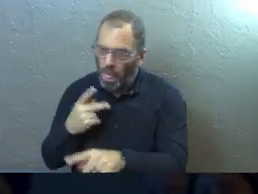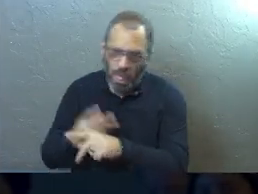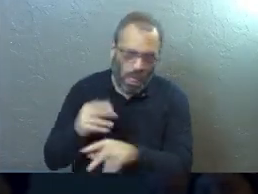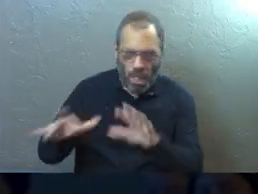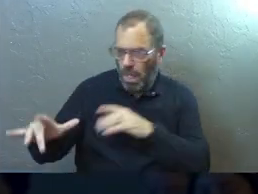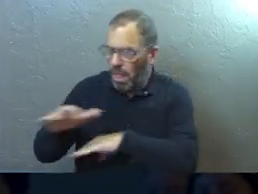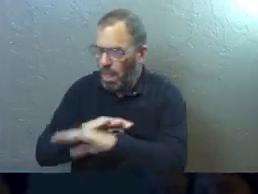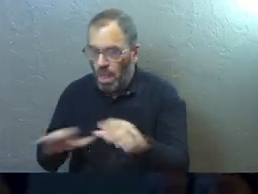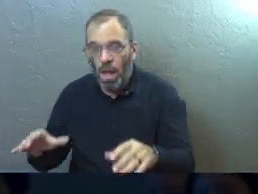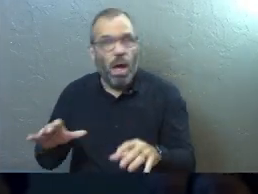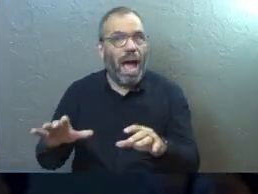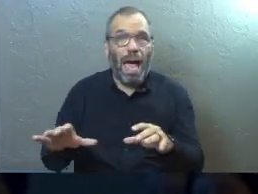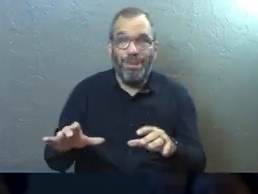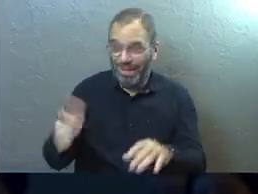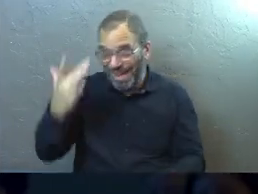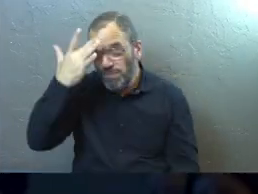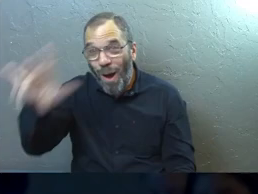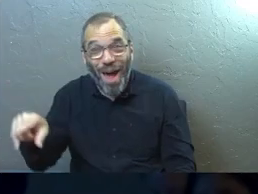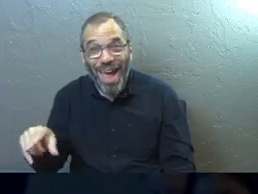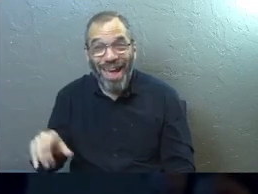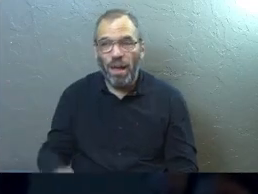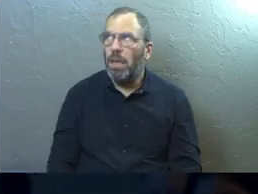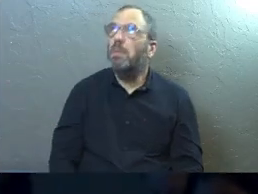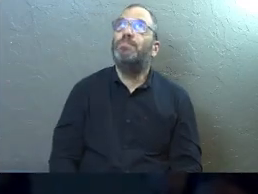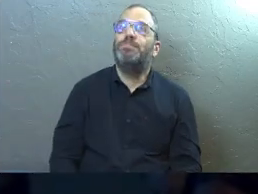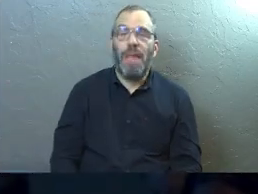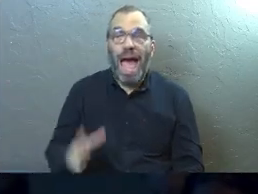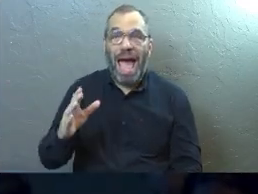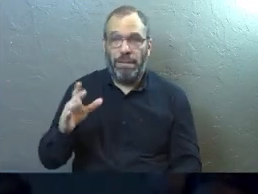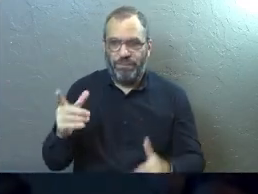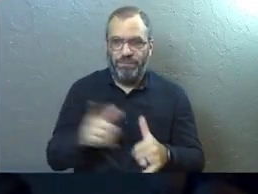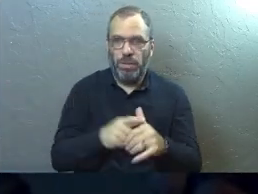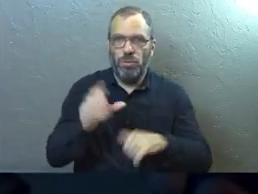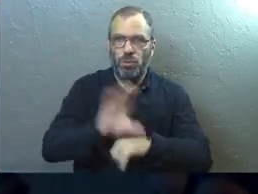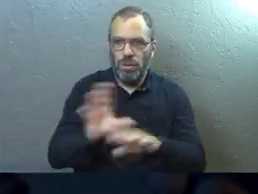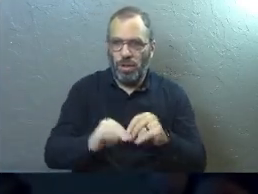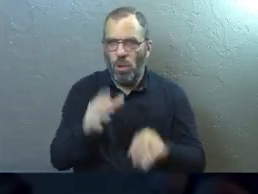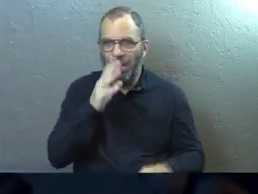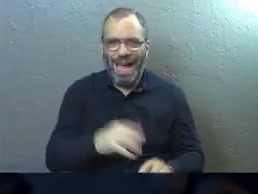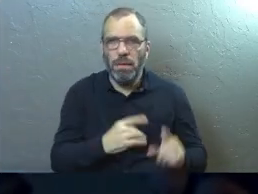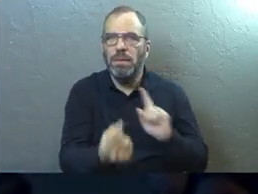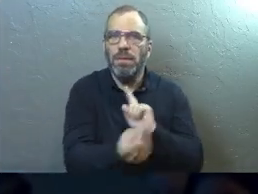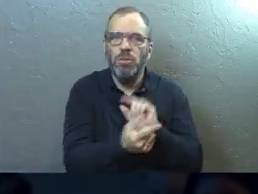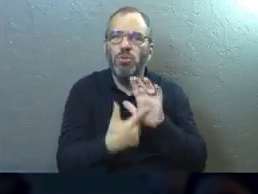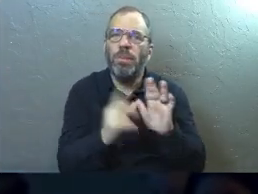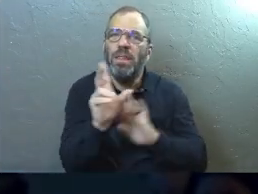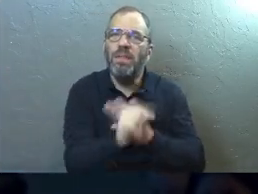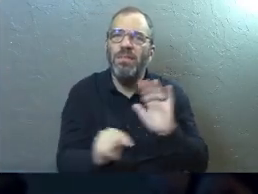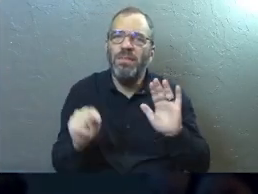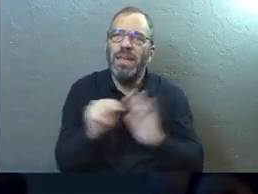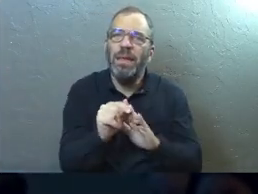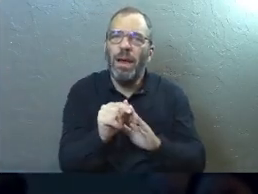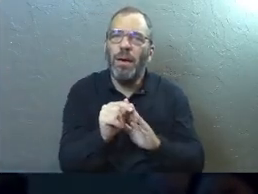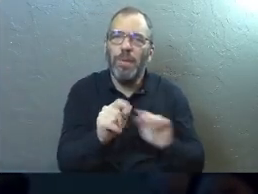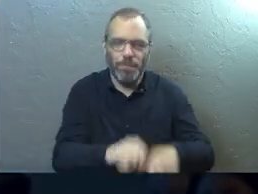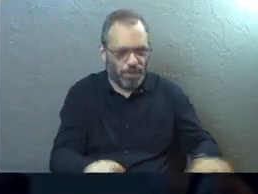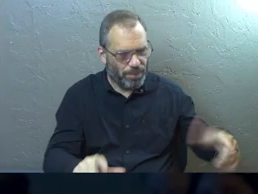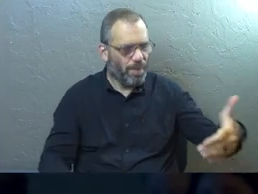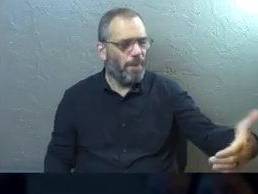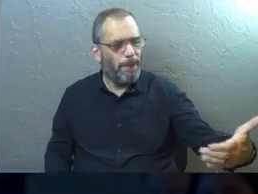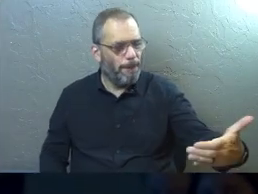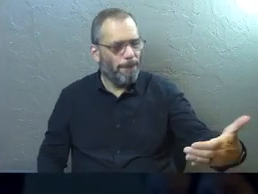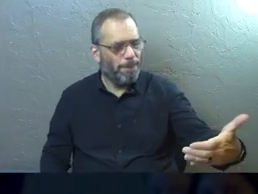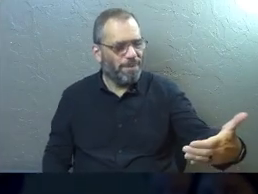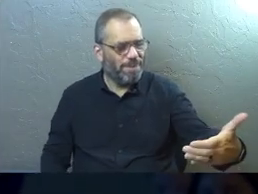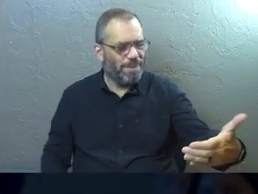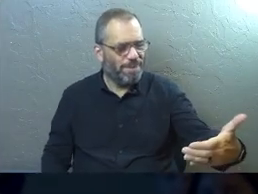it's like, they're not the brightest. And there was this, at the end of the first service, this lady came over and she showed me this video that she was like, the moment you said